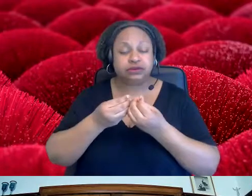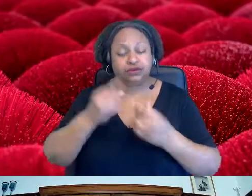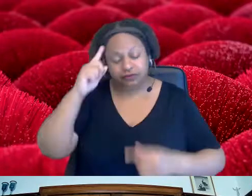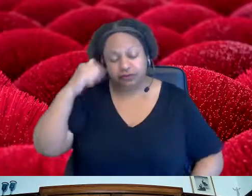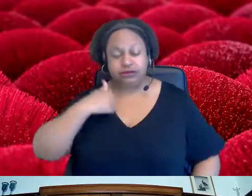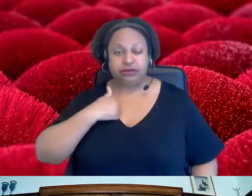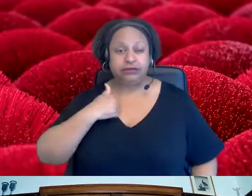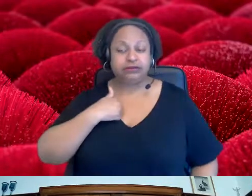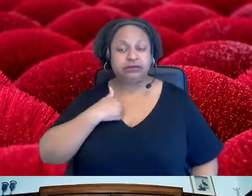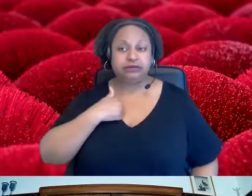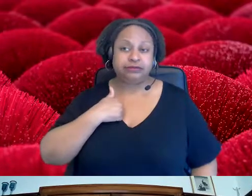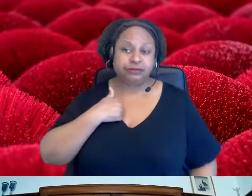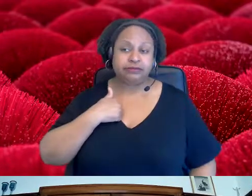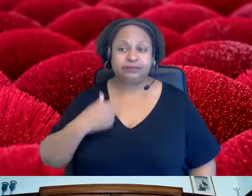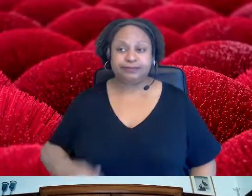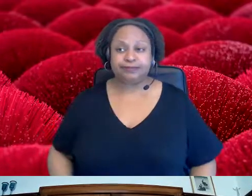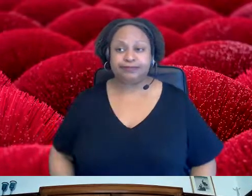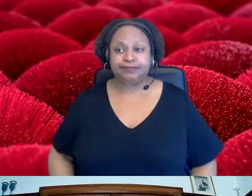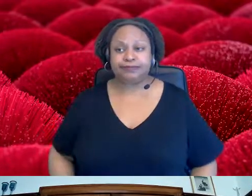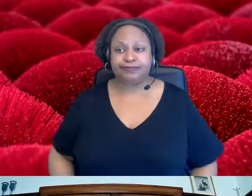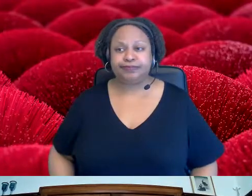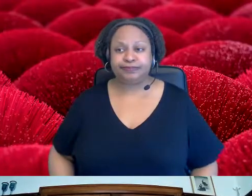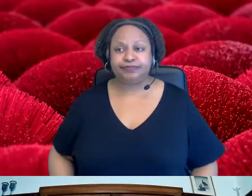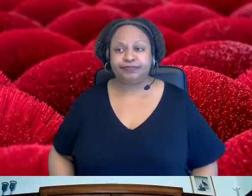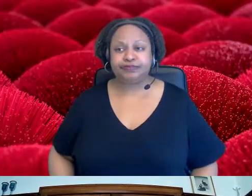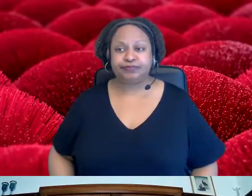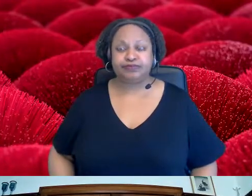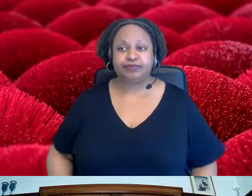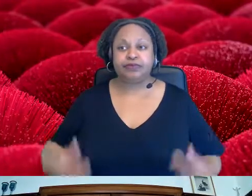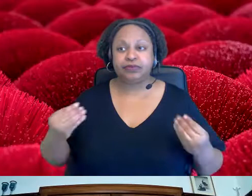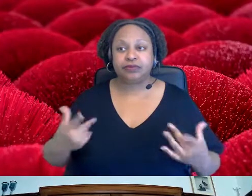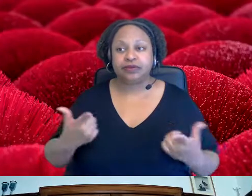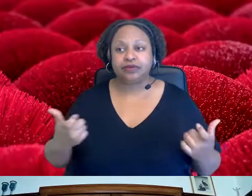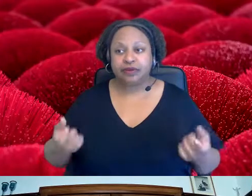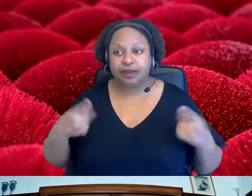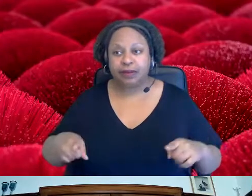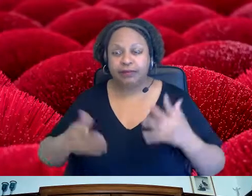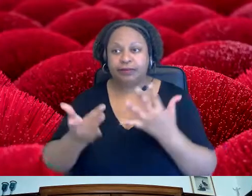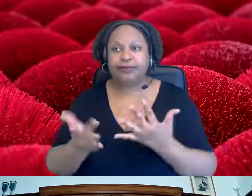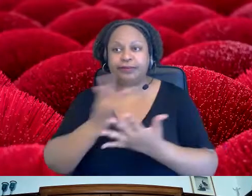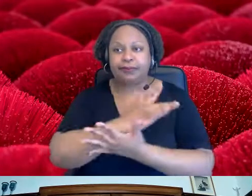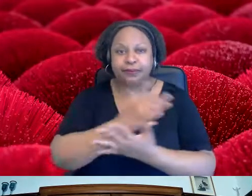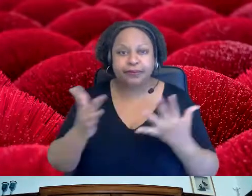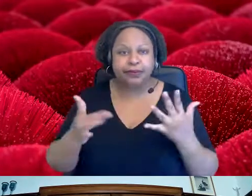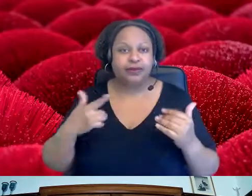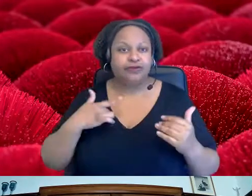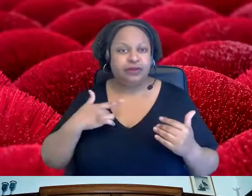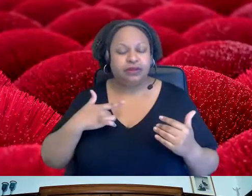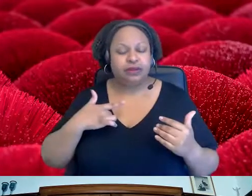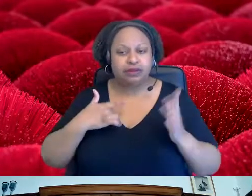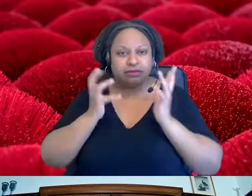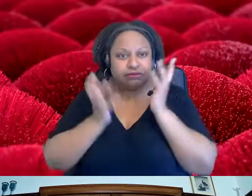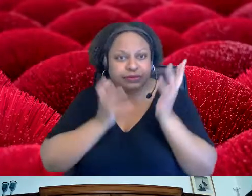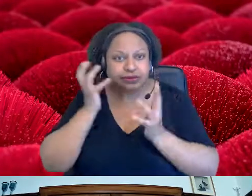but there's a whole gambit of things that happen. There's, you feel humiliated, you